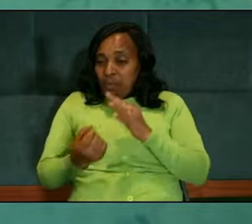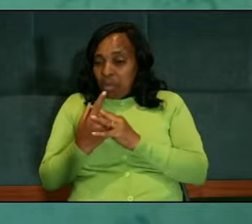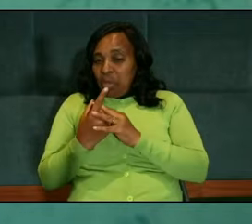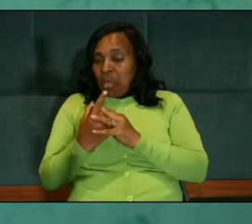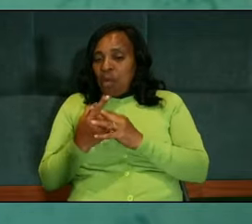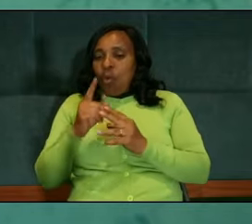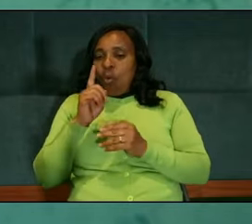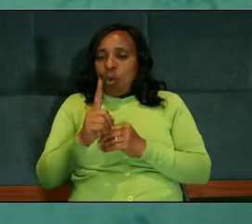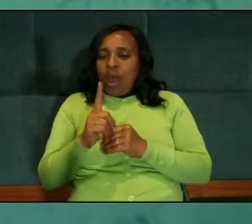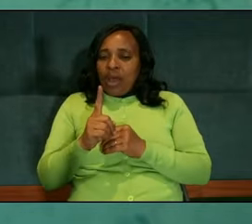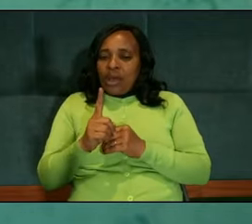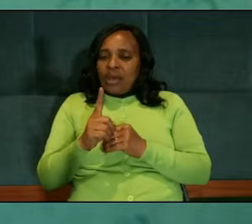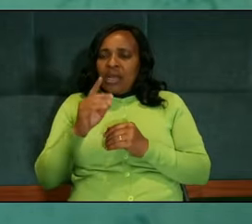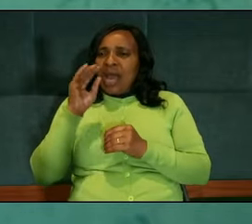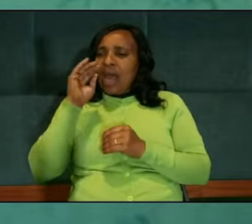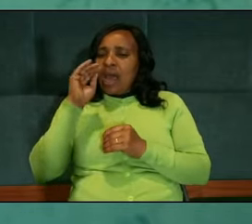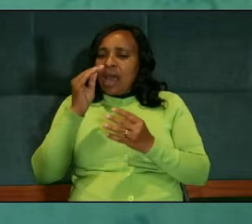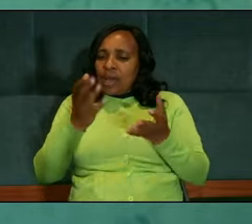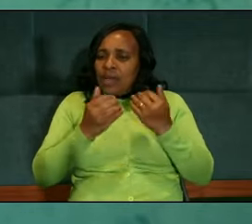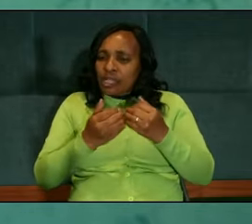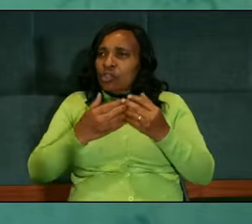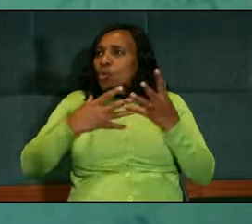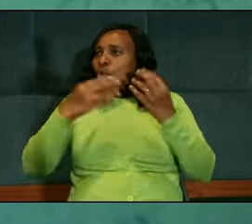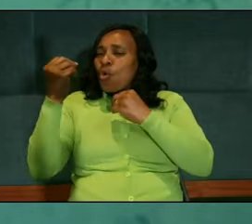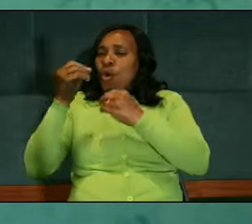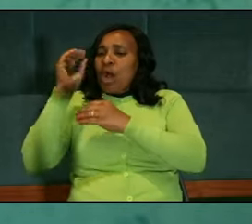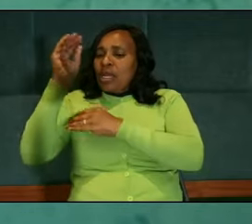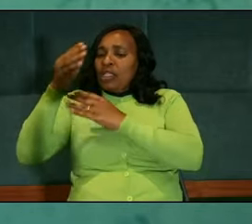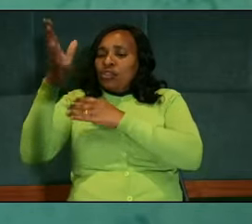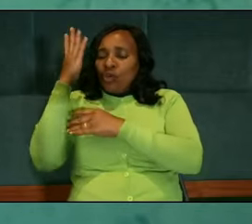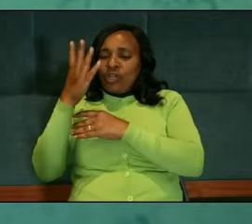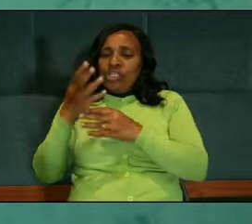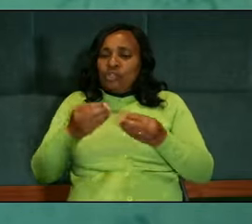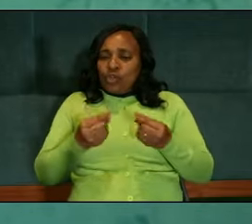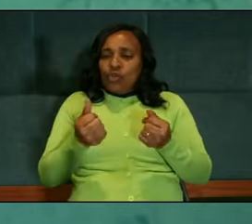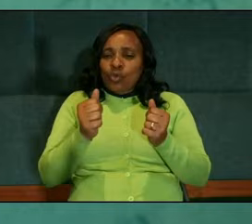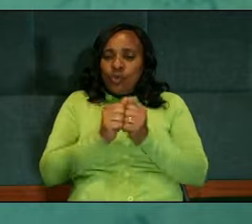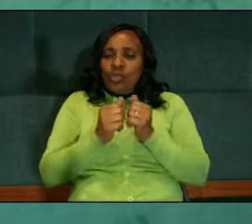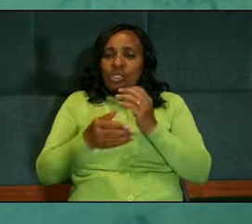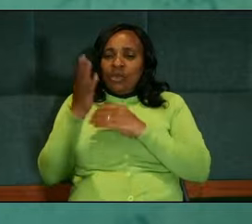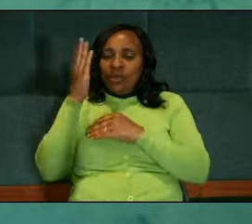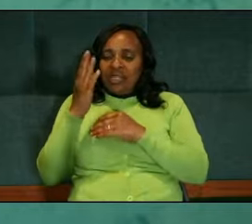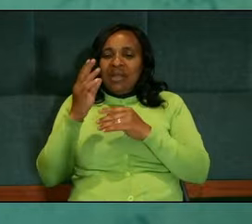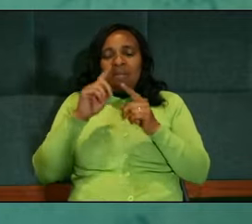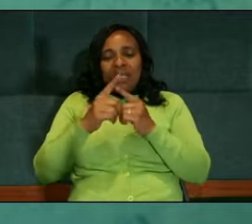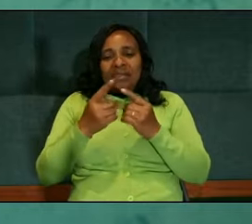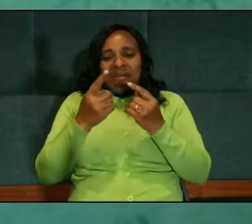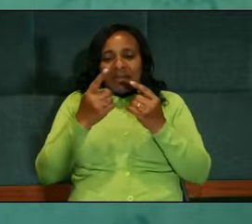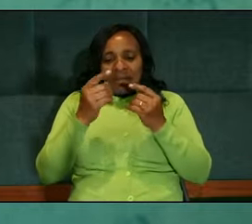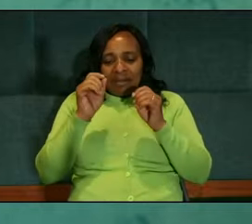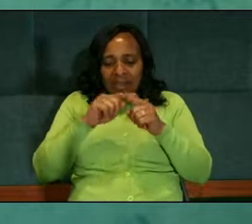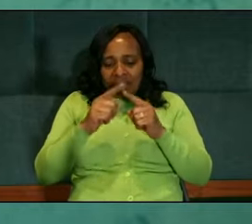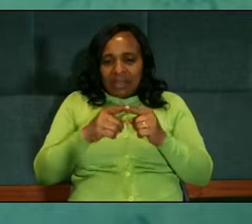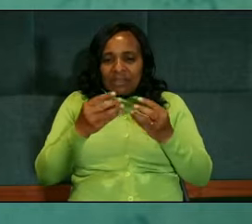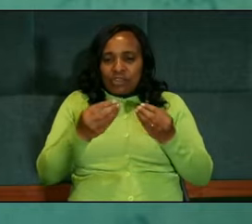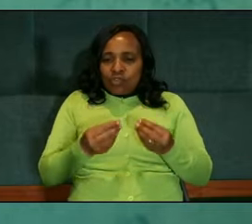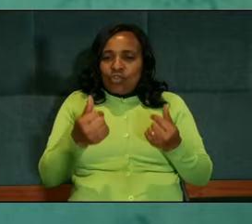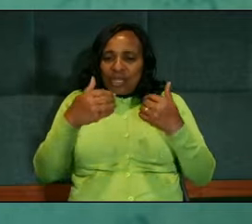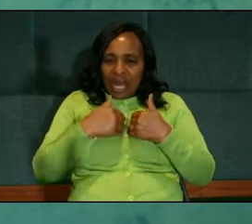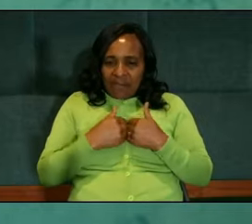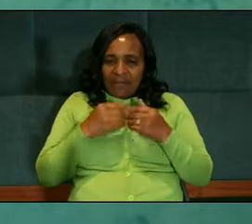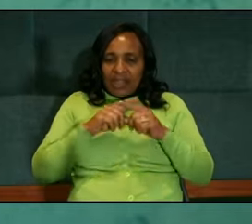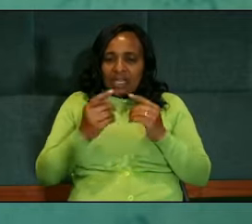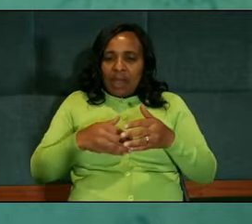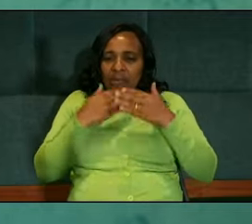thought won't be, I need to go ask God. I need to figure out a solution with God, not get a solution and then present it to God after I have done